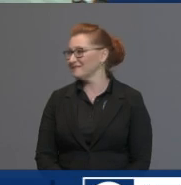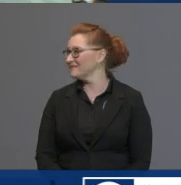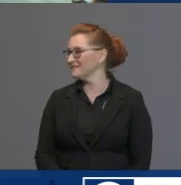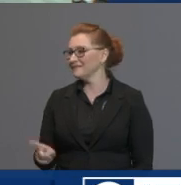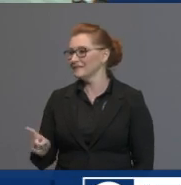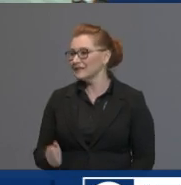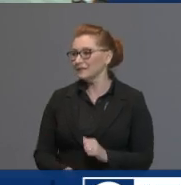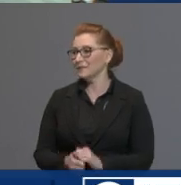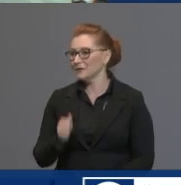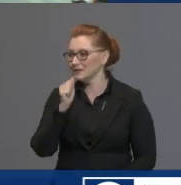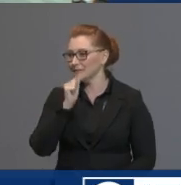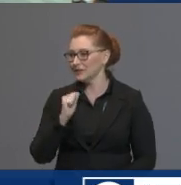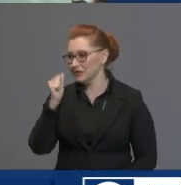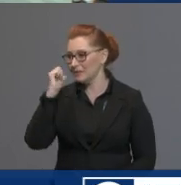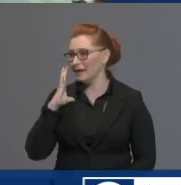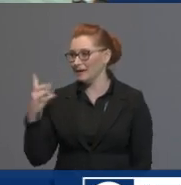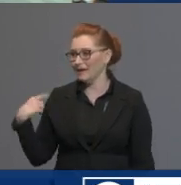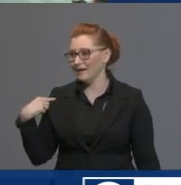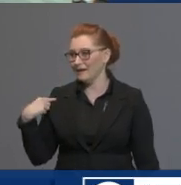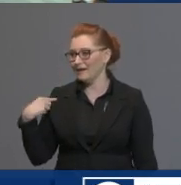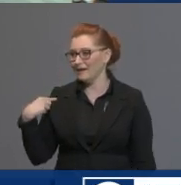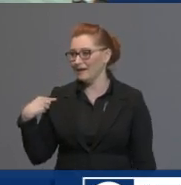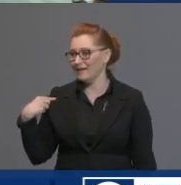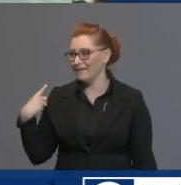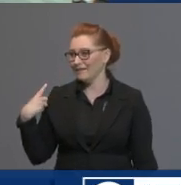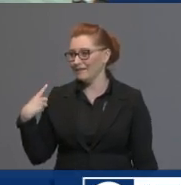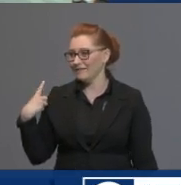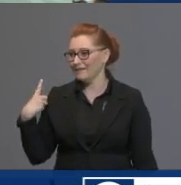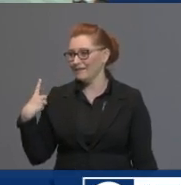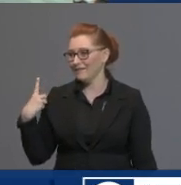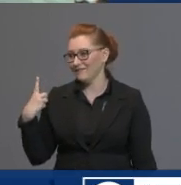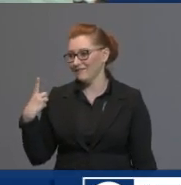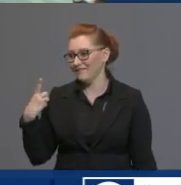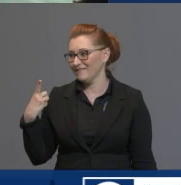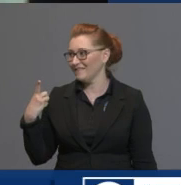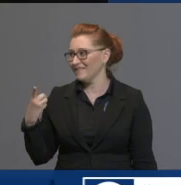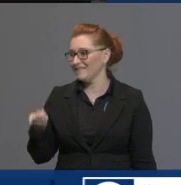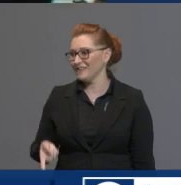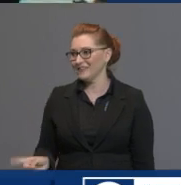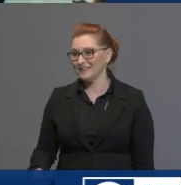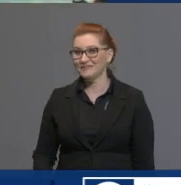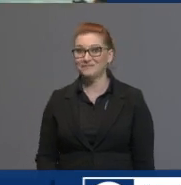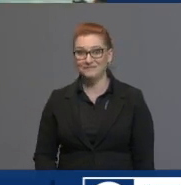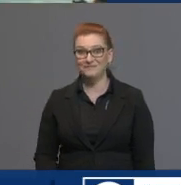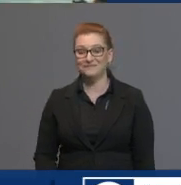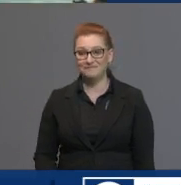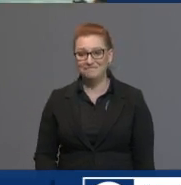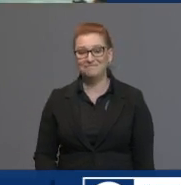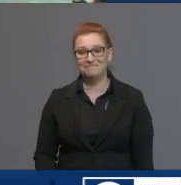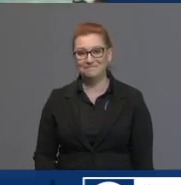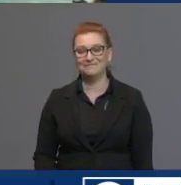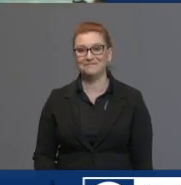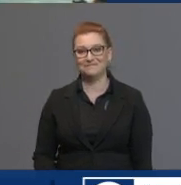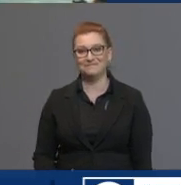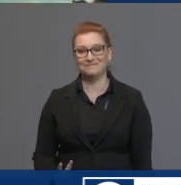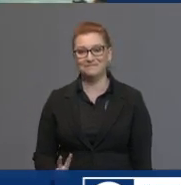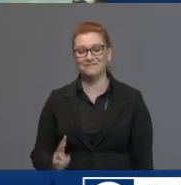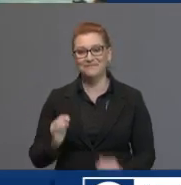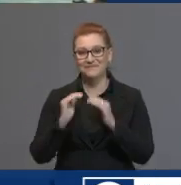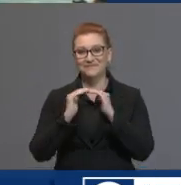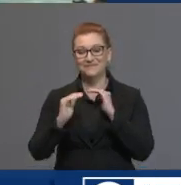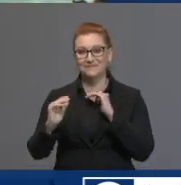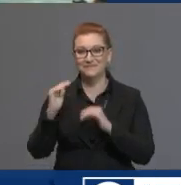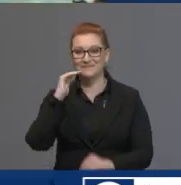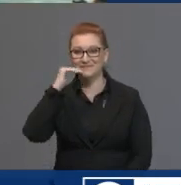seconds out. Yes. Please don't repeat the slideshow. You just send it to us? Is gonna make it even. We do send it. Orders. Just beforehand. Oh, you